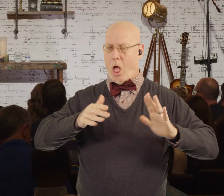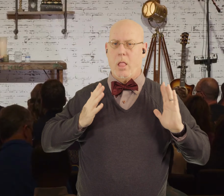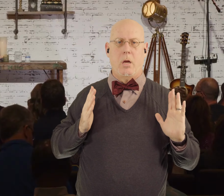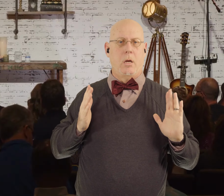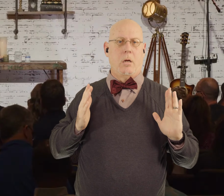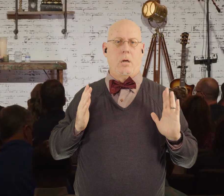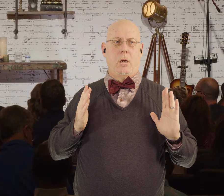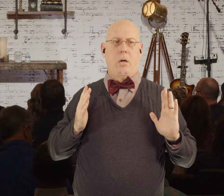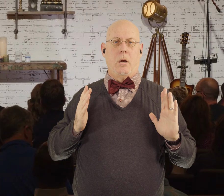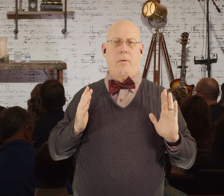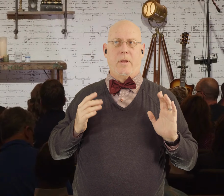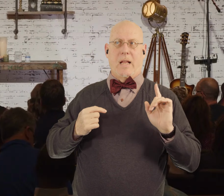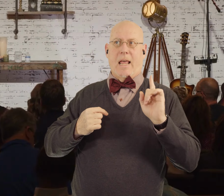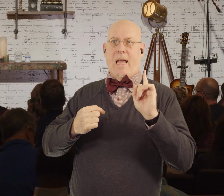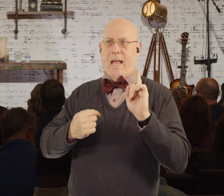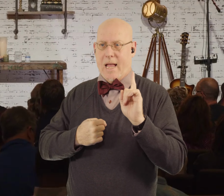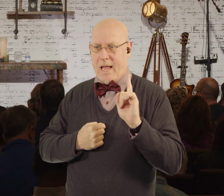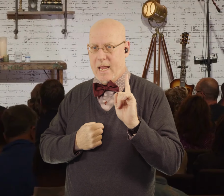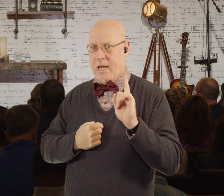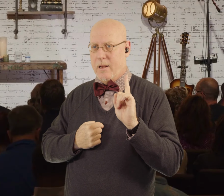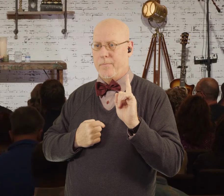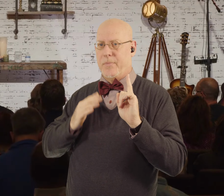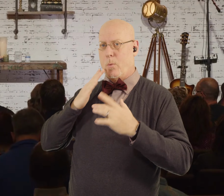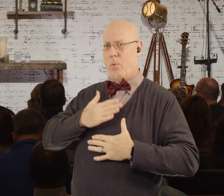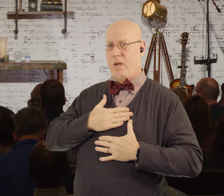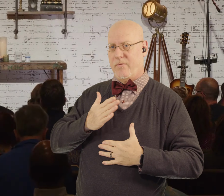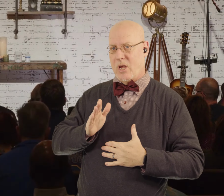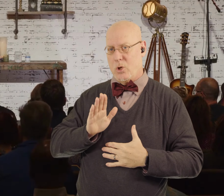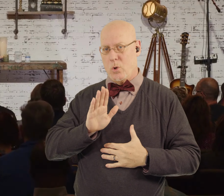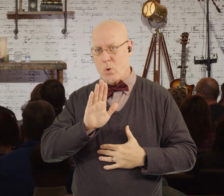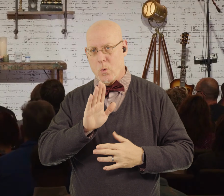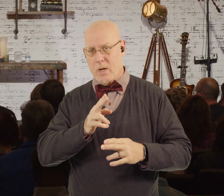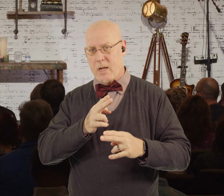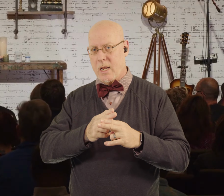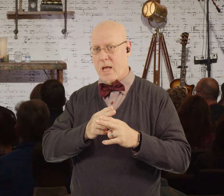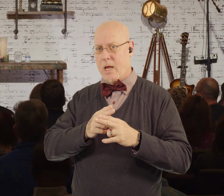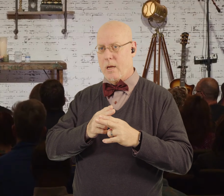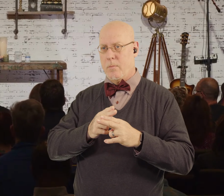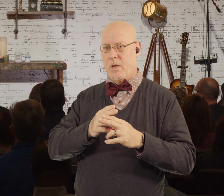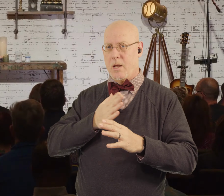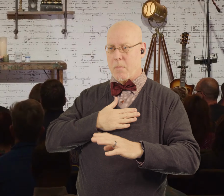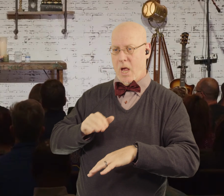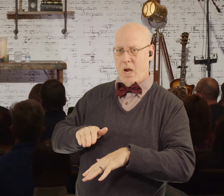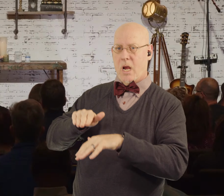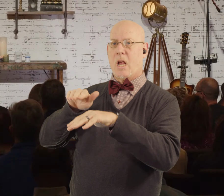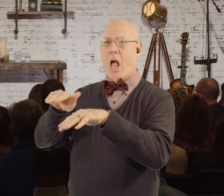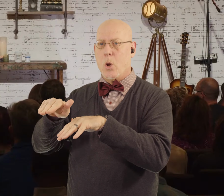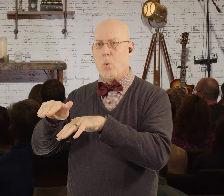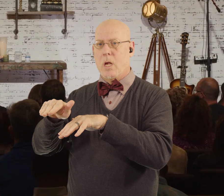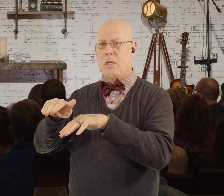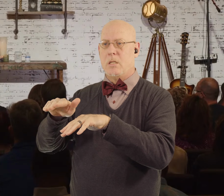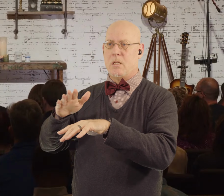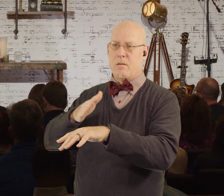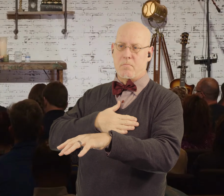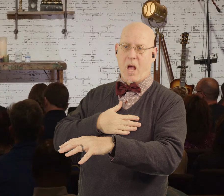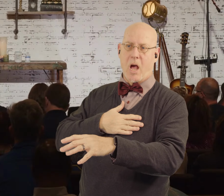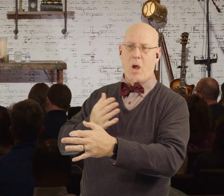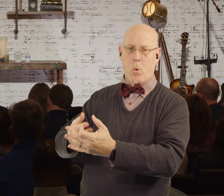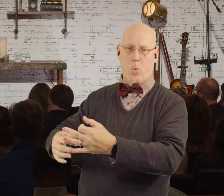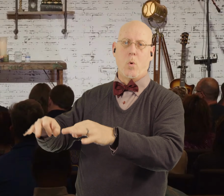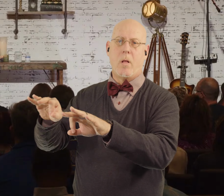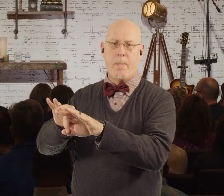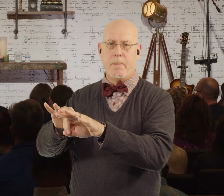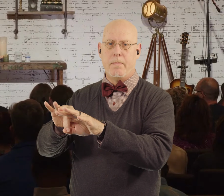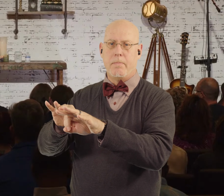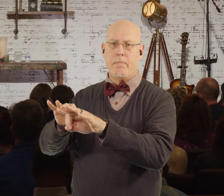And that's it. Then I will confess you in my conquest